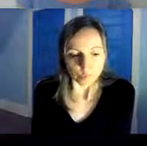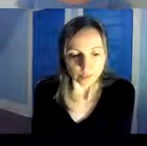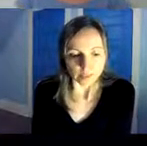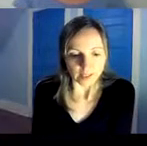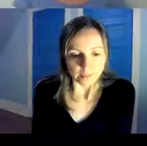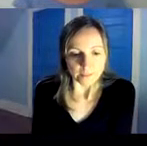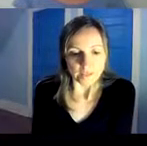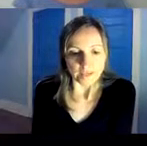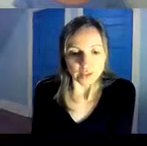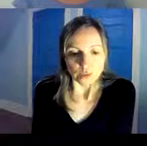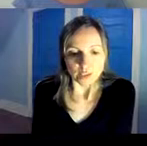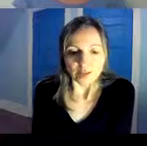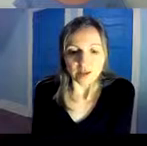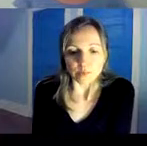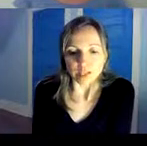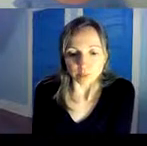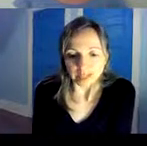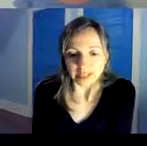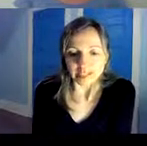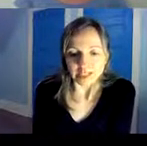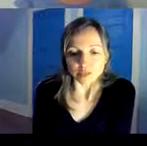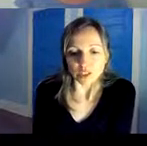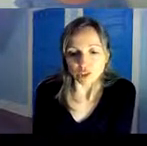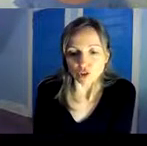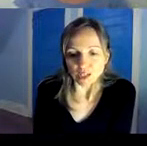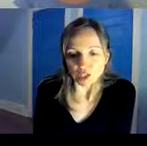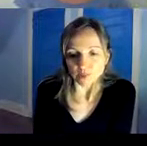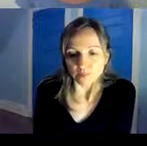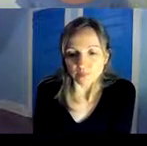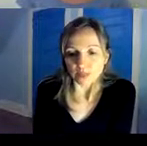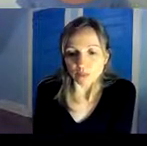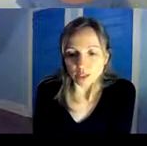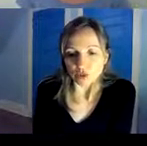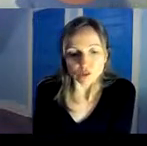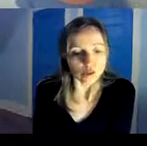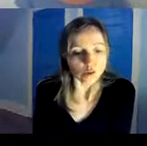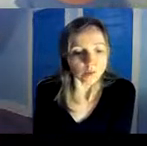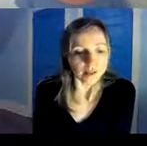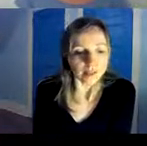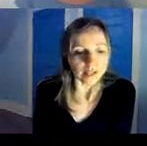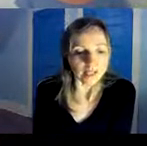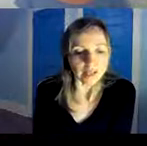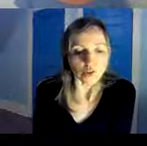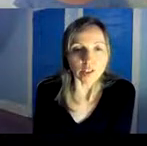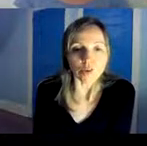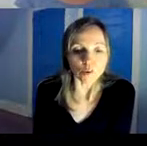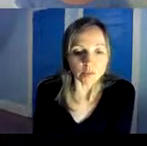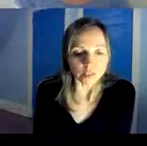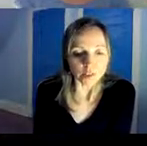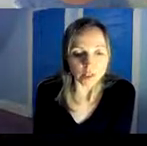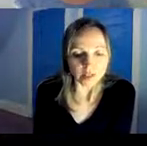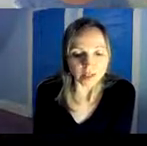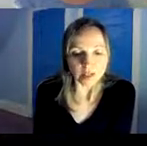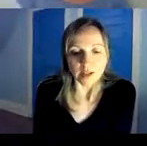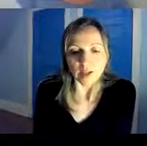It's so prolific. So this is a bamboo-like plant that's native to Eastern Asia. It was introduced to North America in the 1800s as an